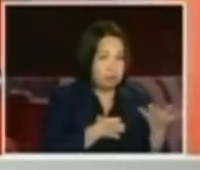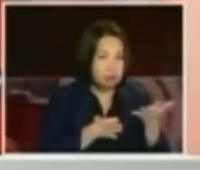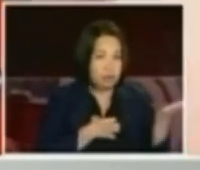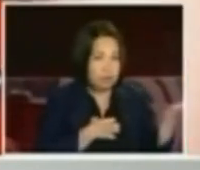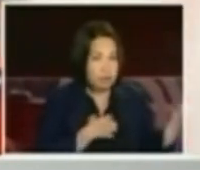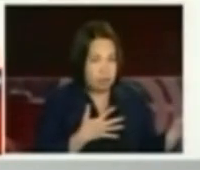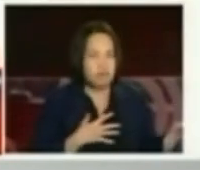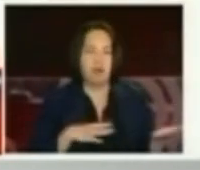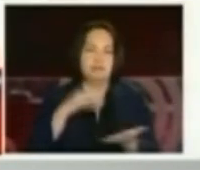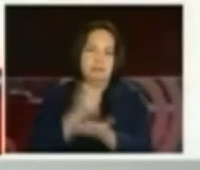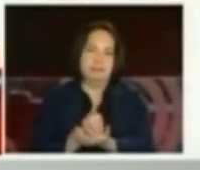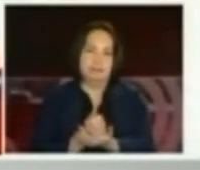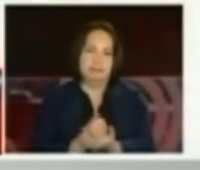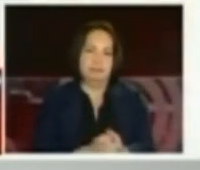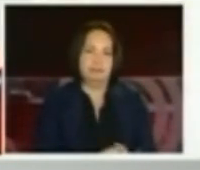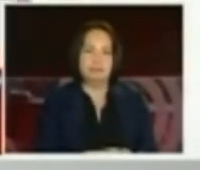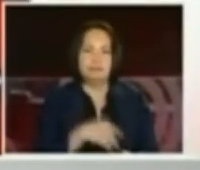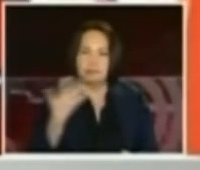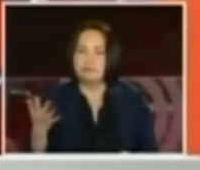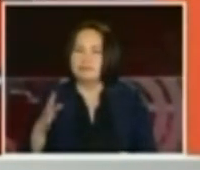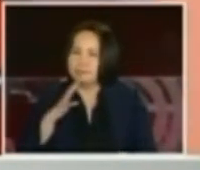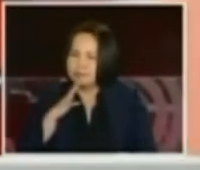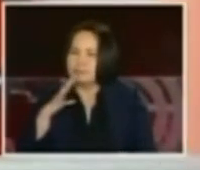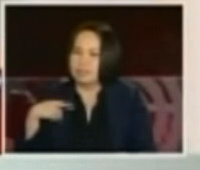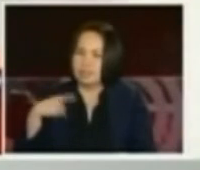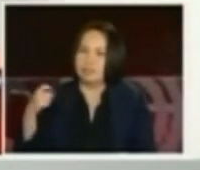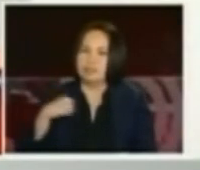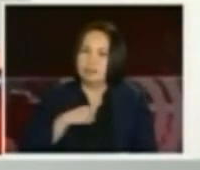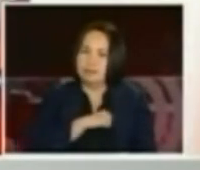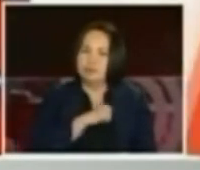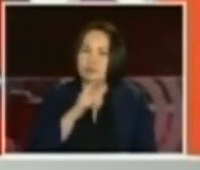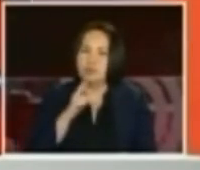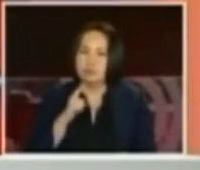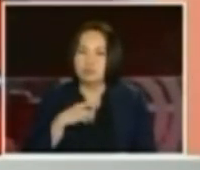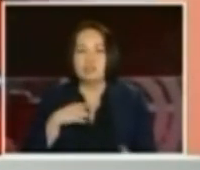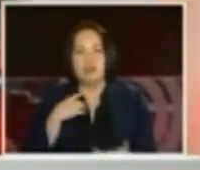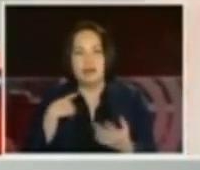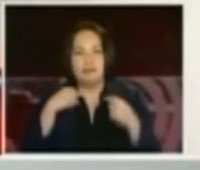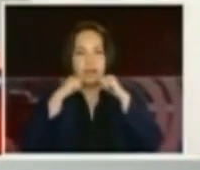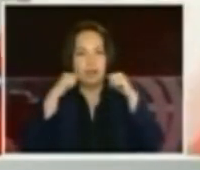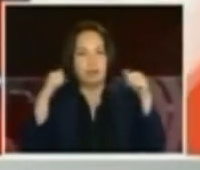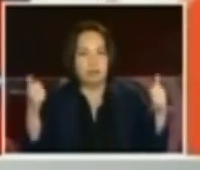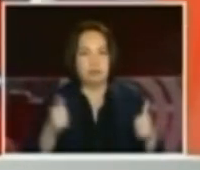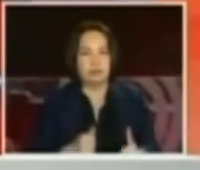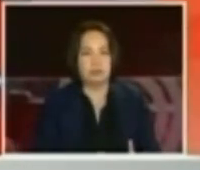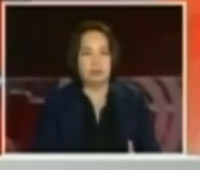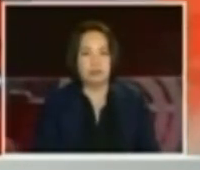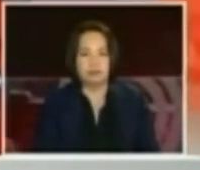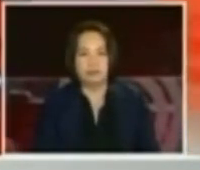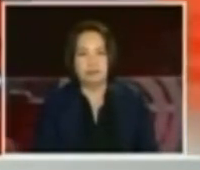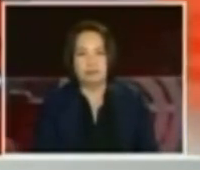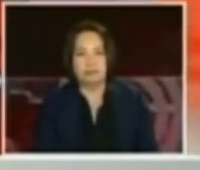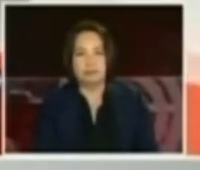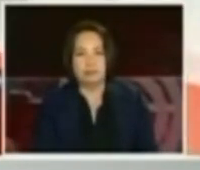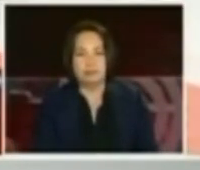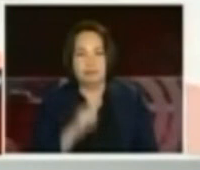approved. Majority floor leader. Mr. President, may we ask the Sergeant at Arms to make an announcement? The Sergeant at Arms is